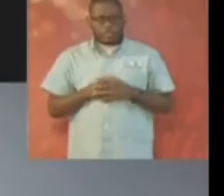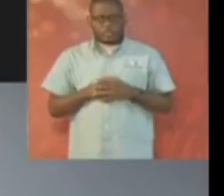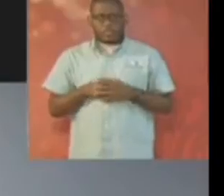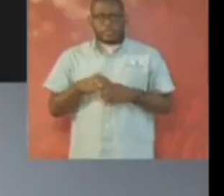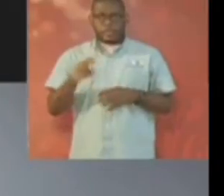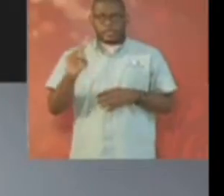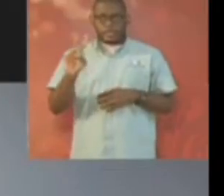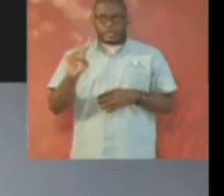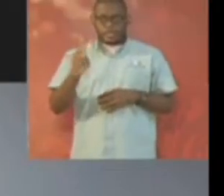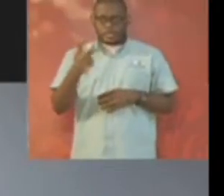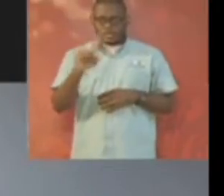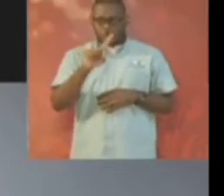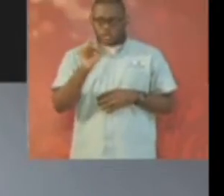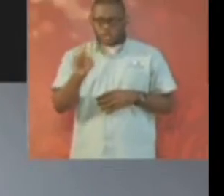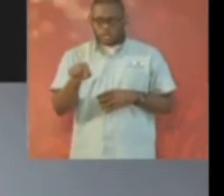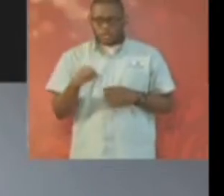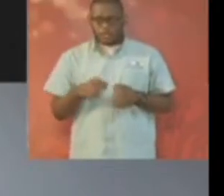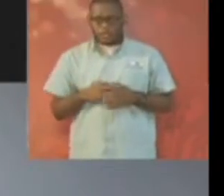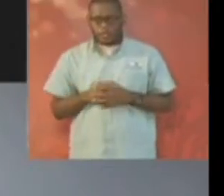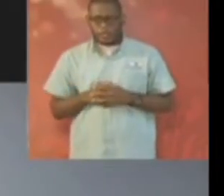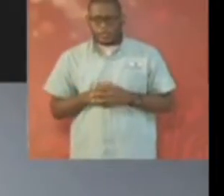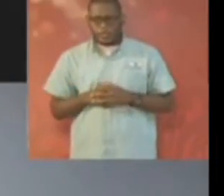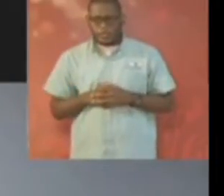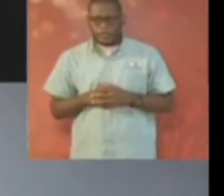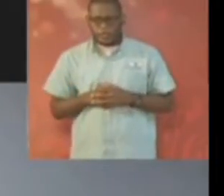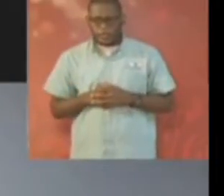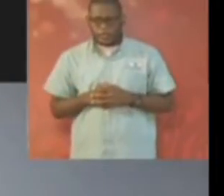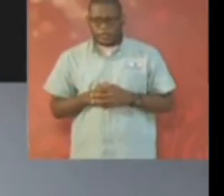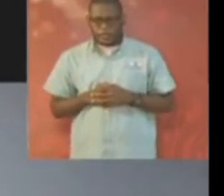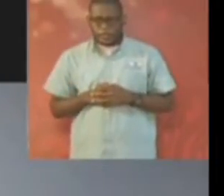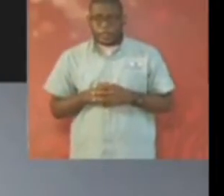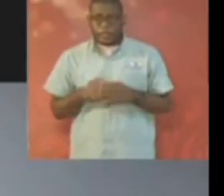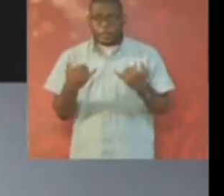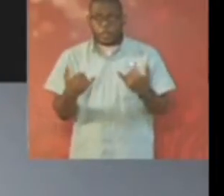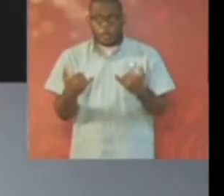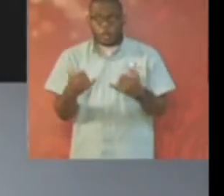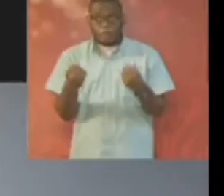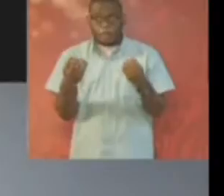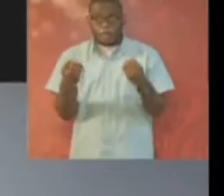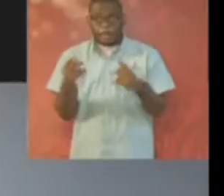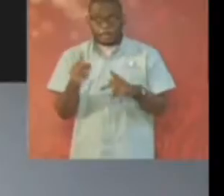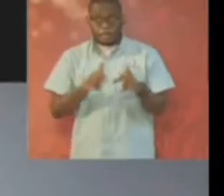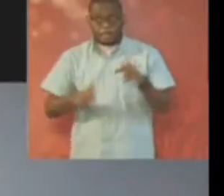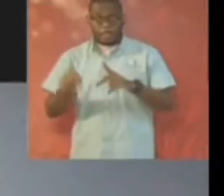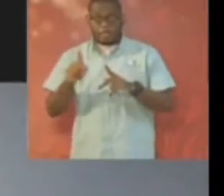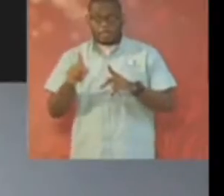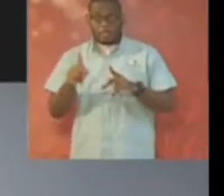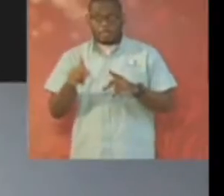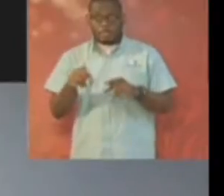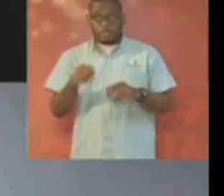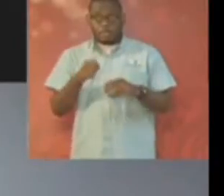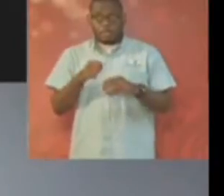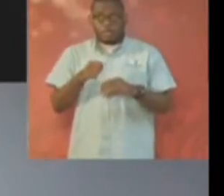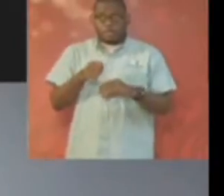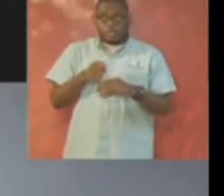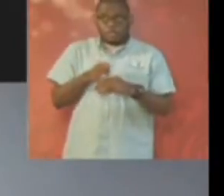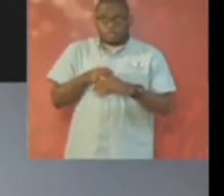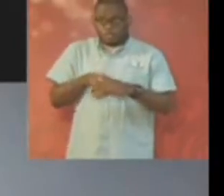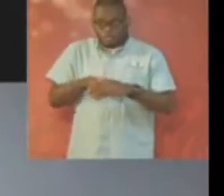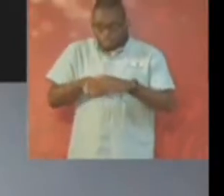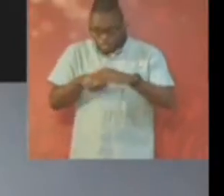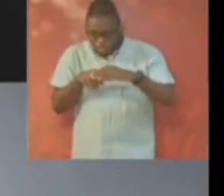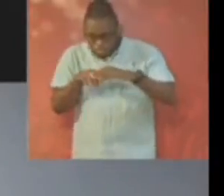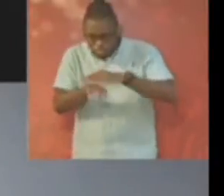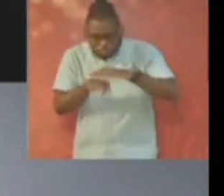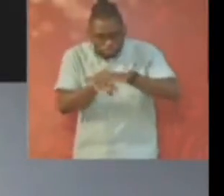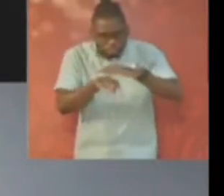question is, because we have a growing immigrant population, and of course we have mummies among that population, is there anything we can